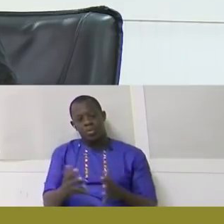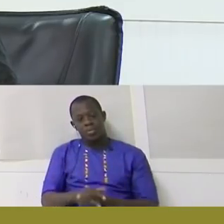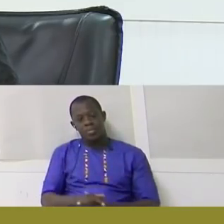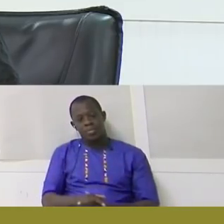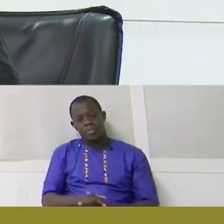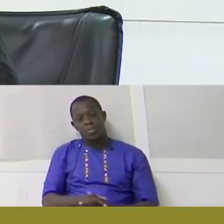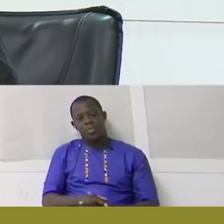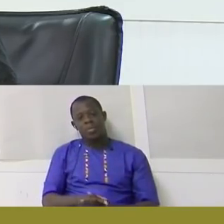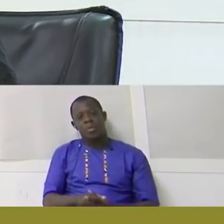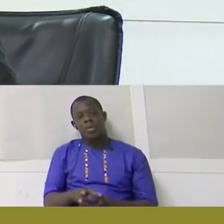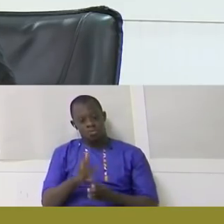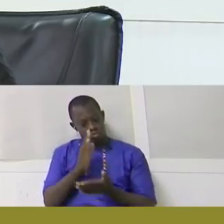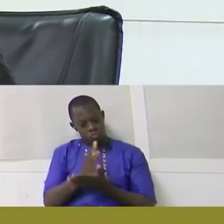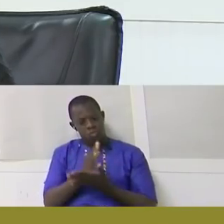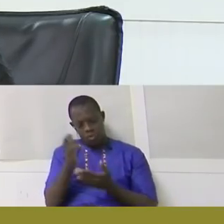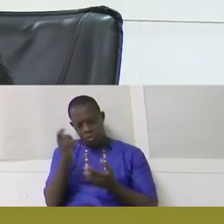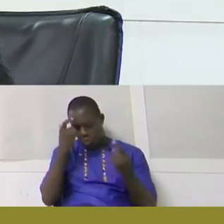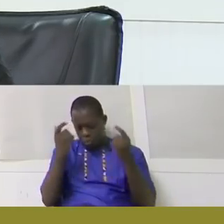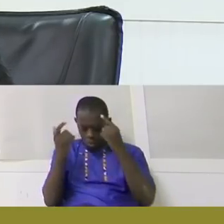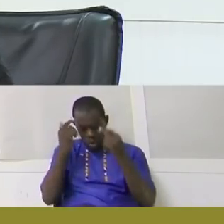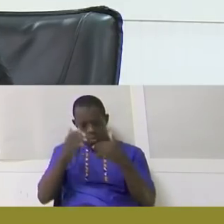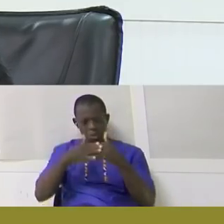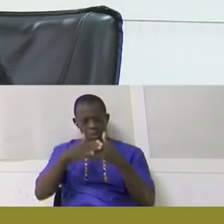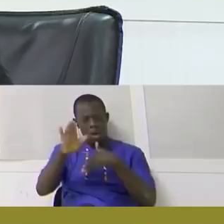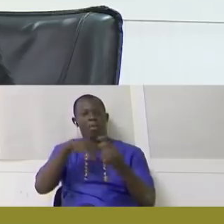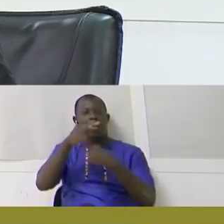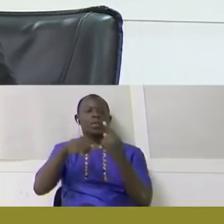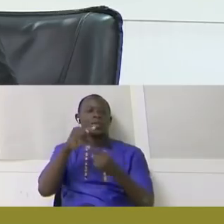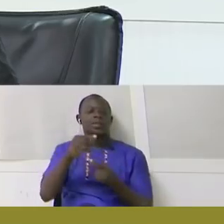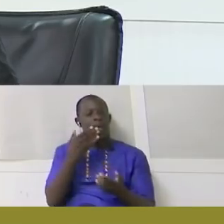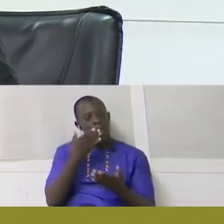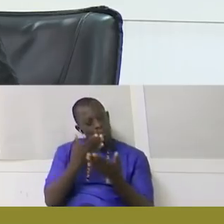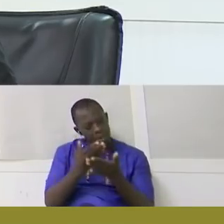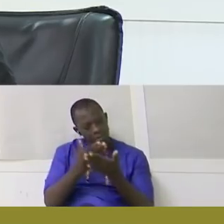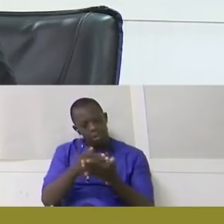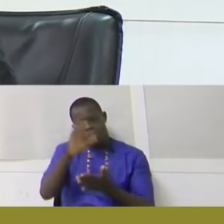So lolu suma concern la. That is my concern. Ma ngi ñaan